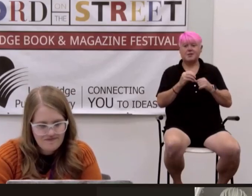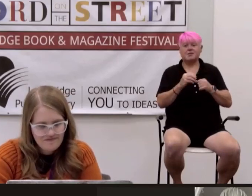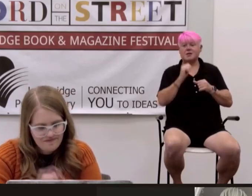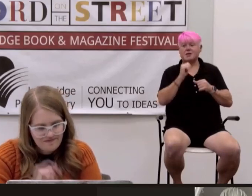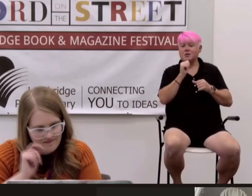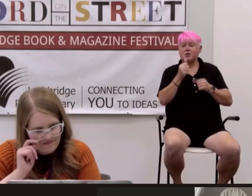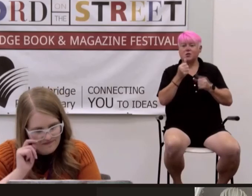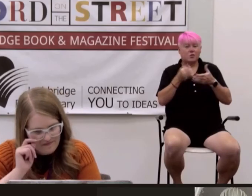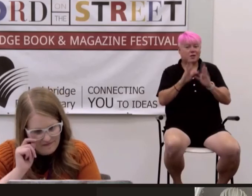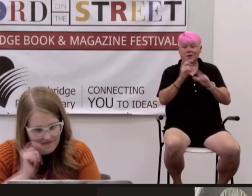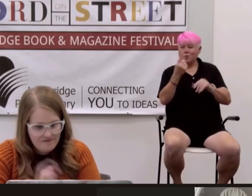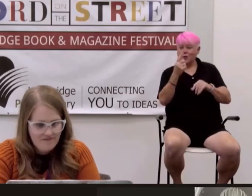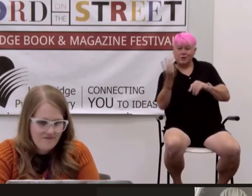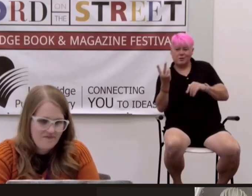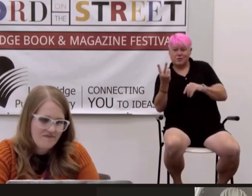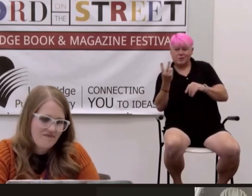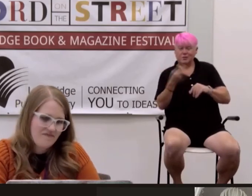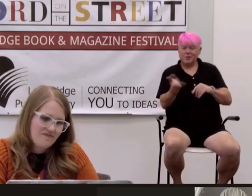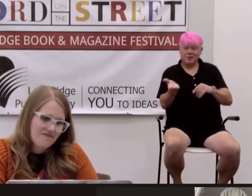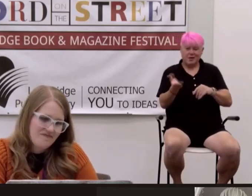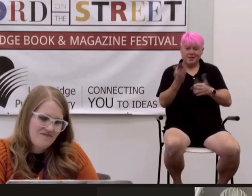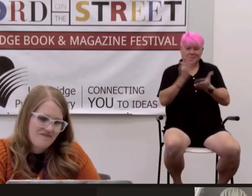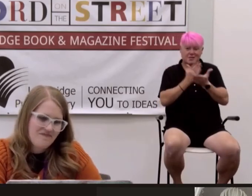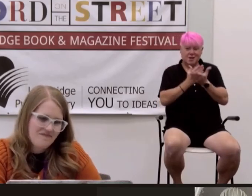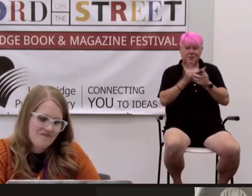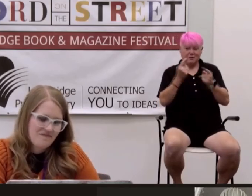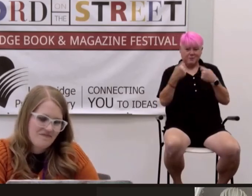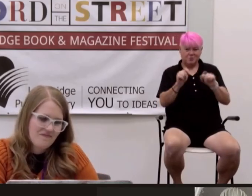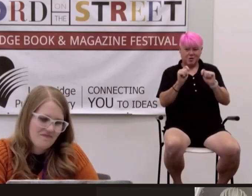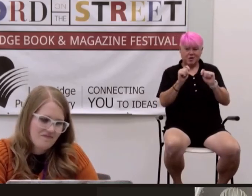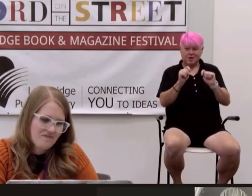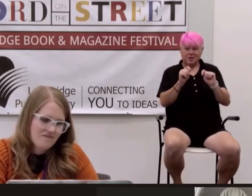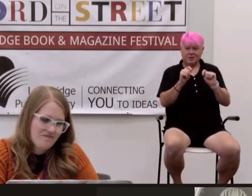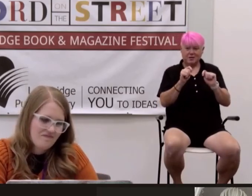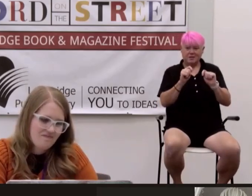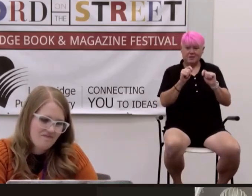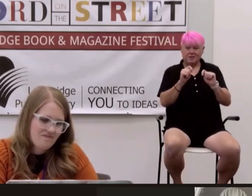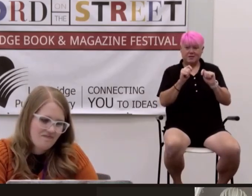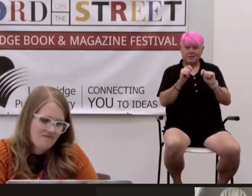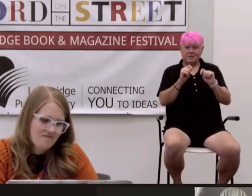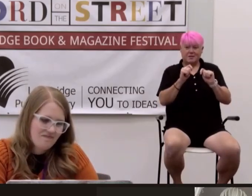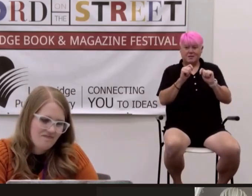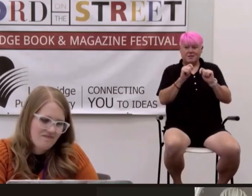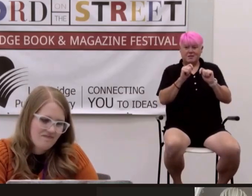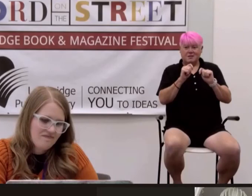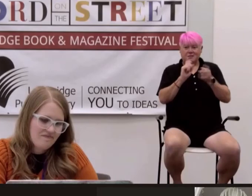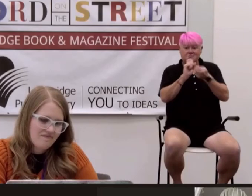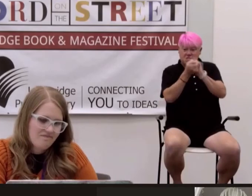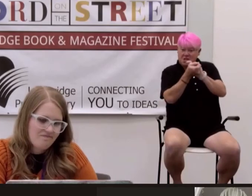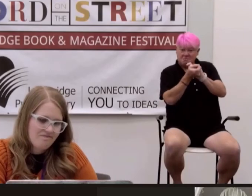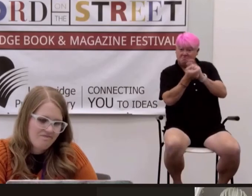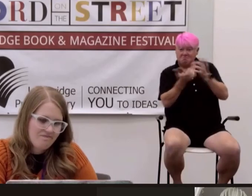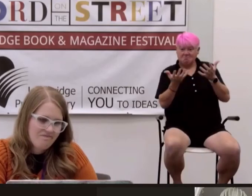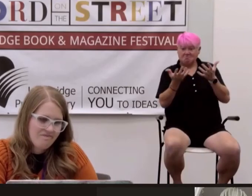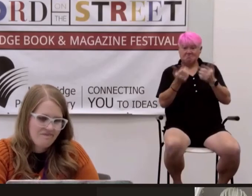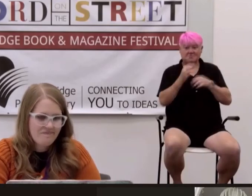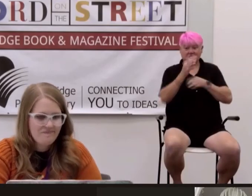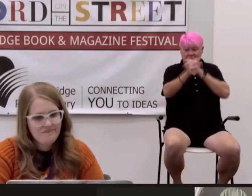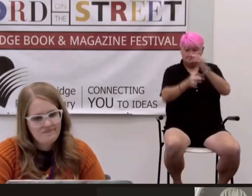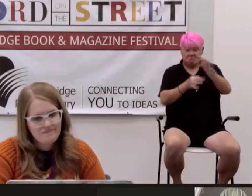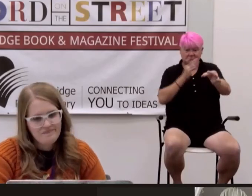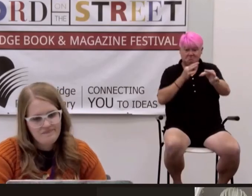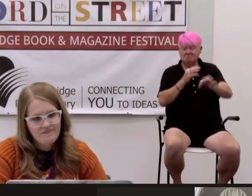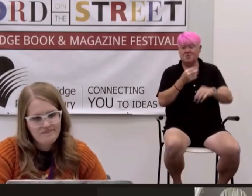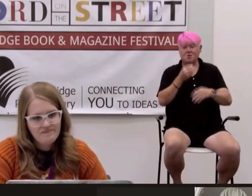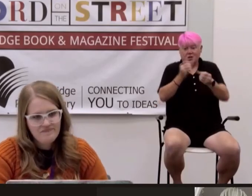ingredient or two ingredients stop you from trying a recipe. substitute or just leave it out